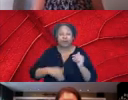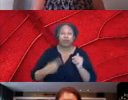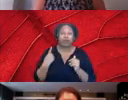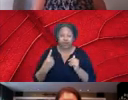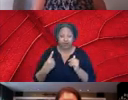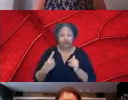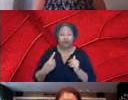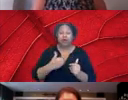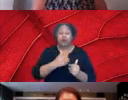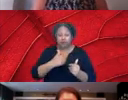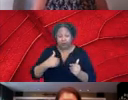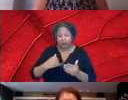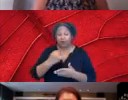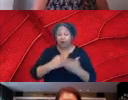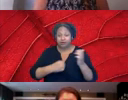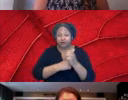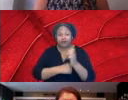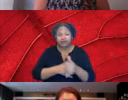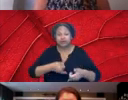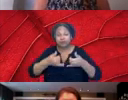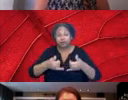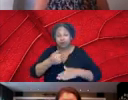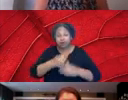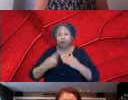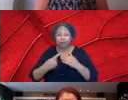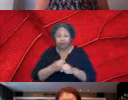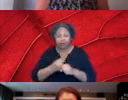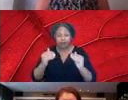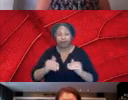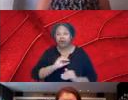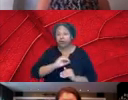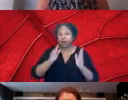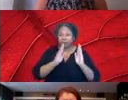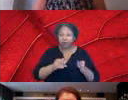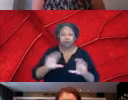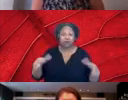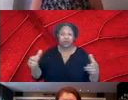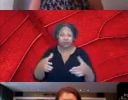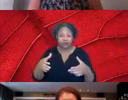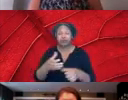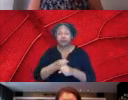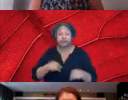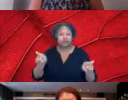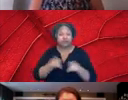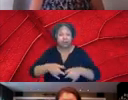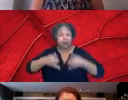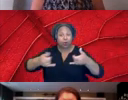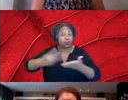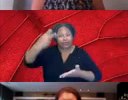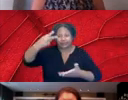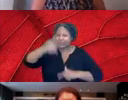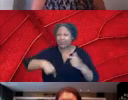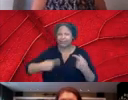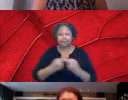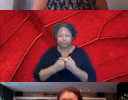any given year. No person or collective may receive the same Toronto Arts Foundation award twice. Now, that doesn't mean that you